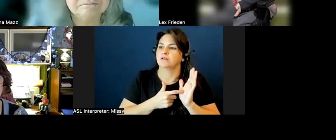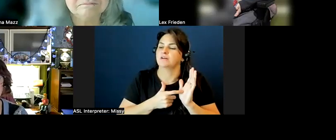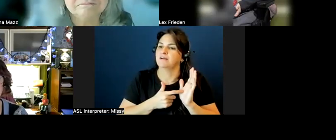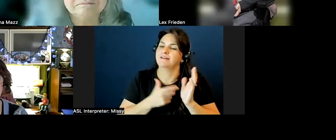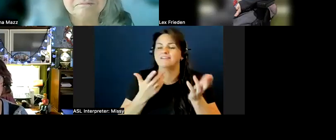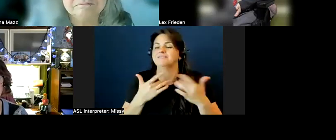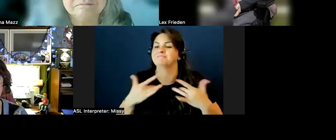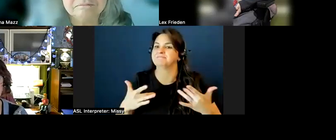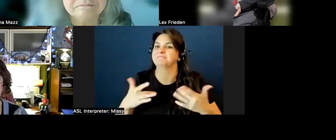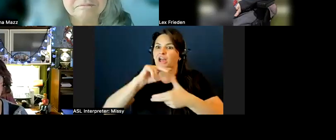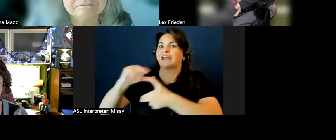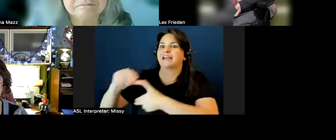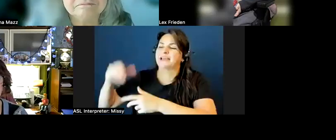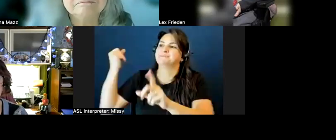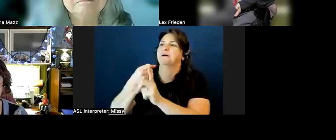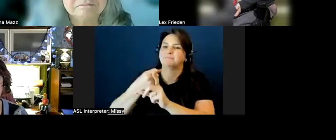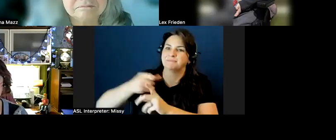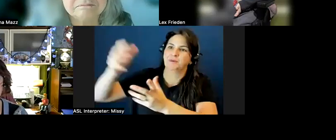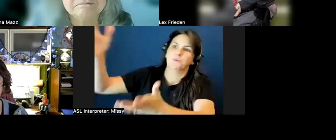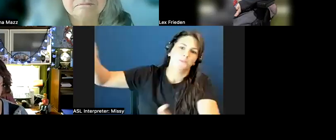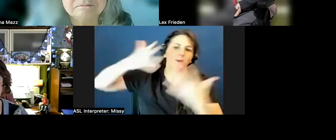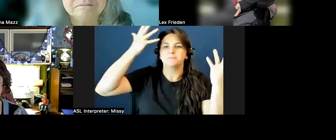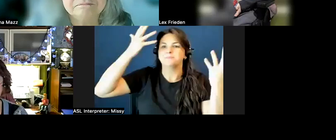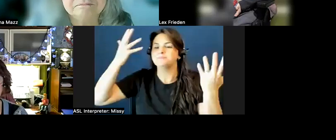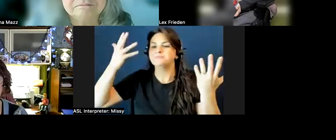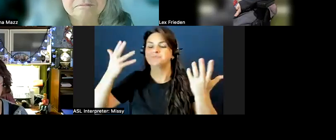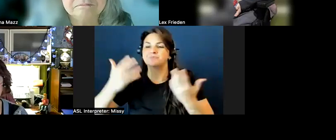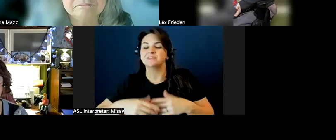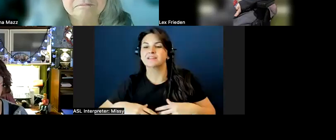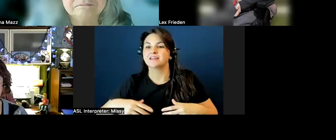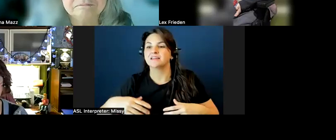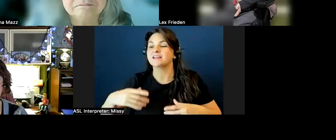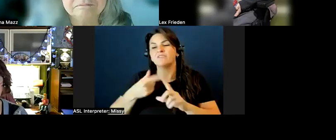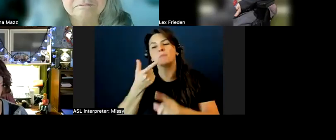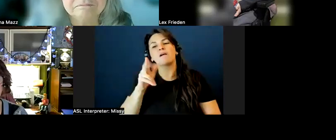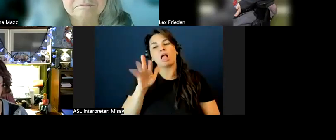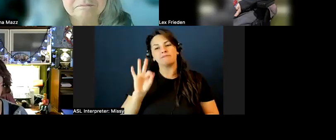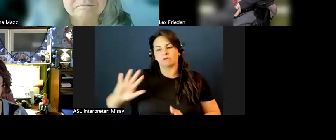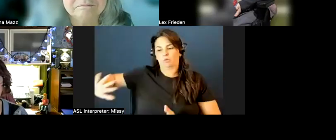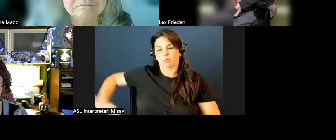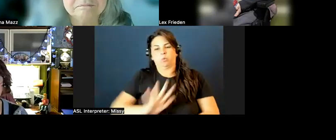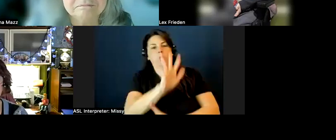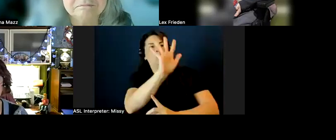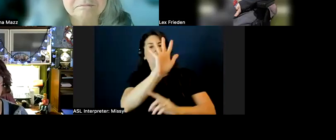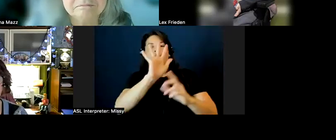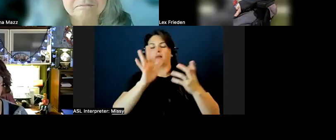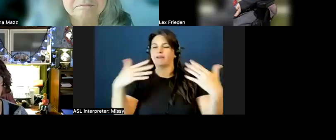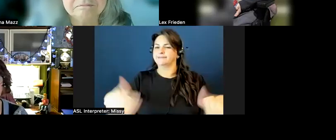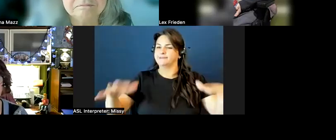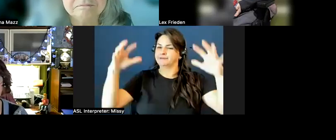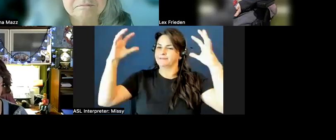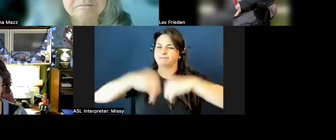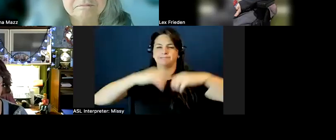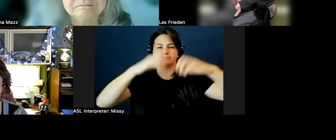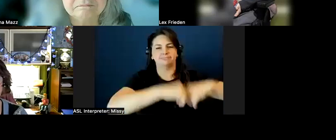of huge proportions. And the hurricanes blow up from the Gulf and they blow things down, and they